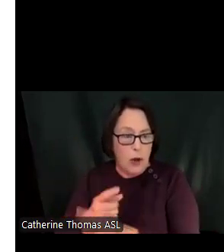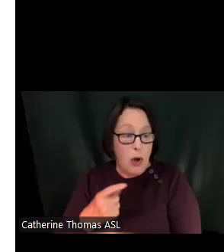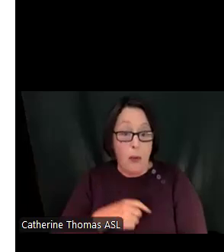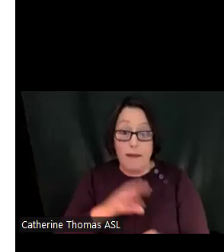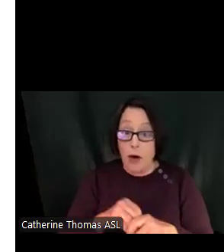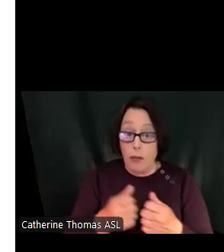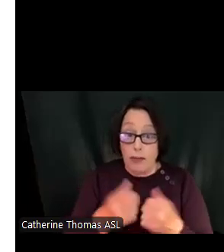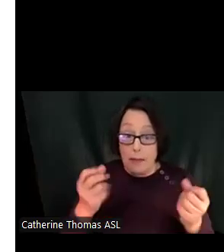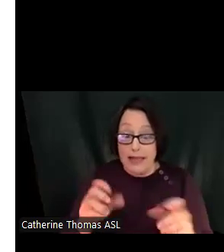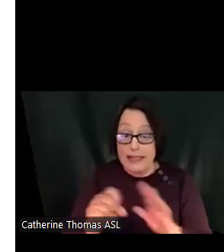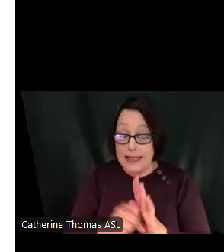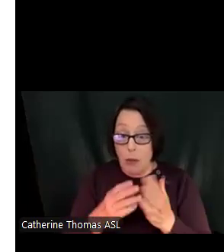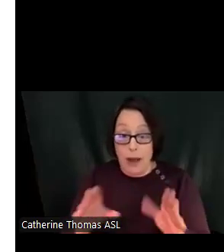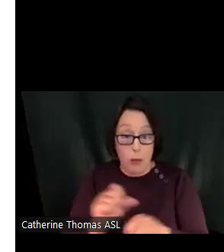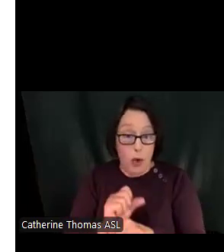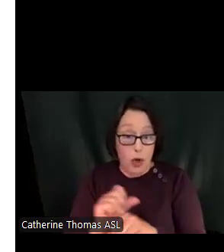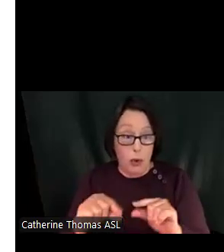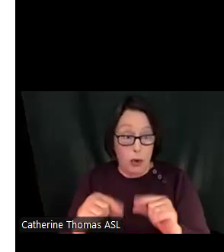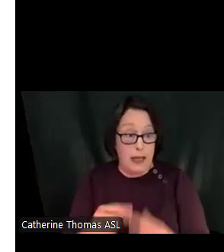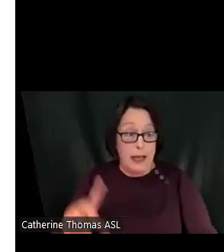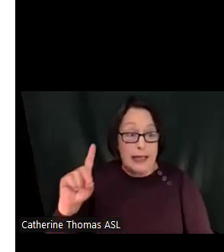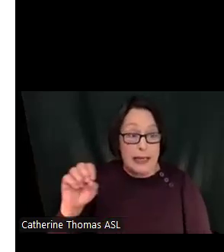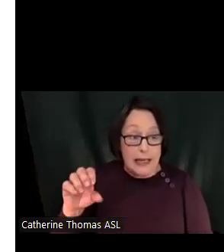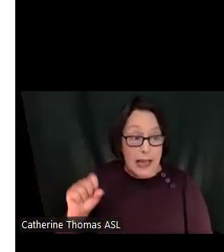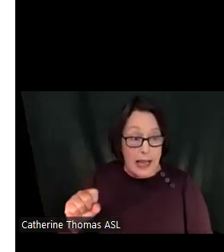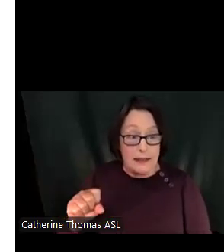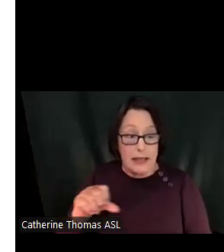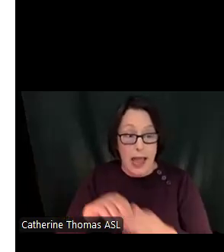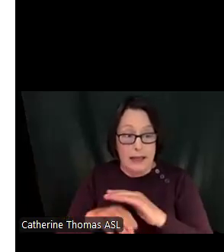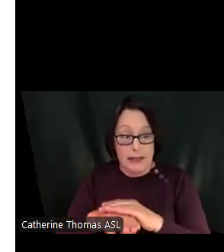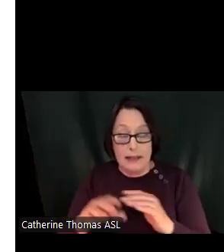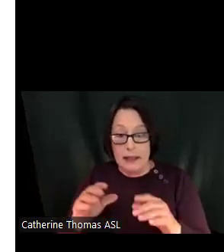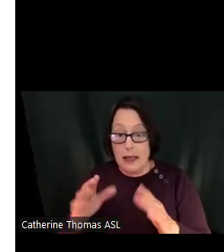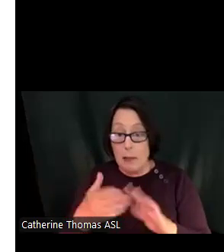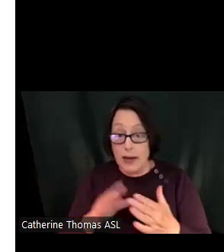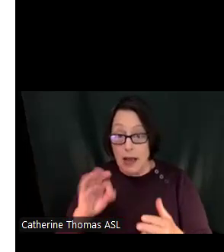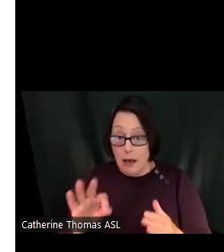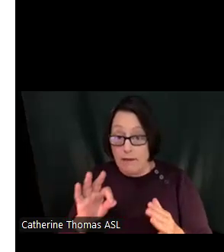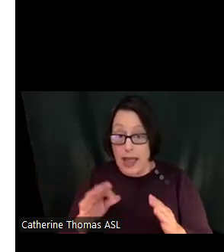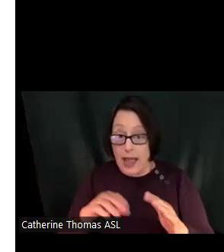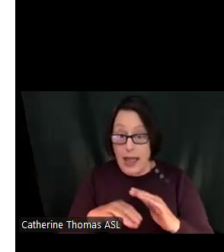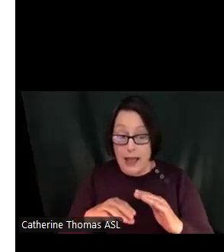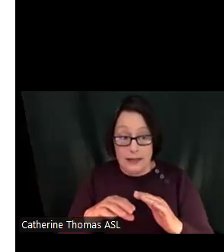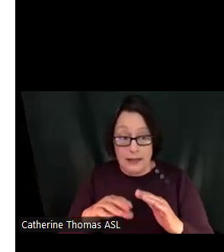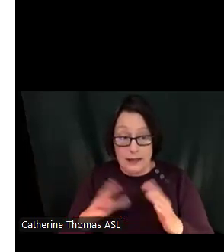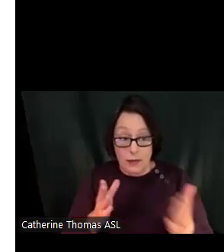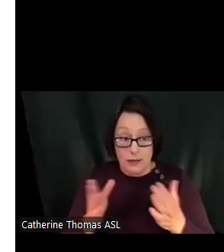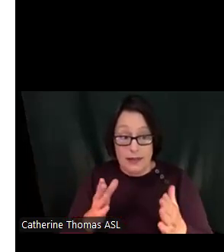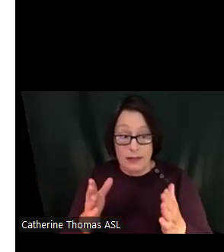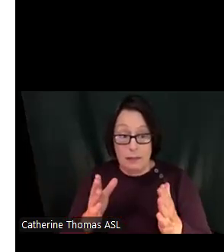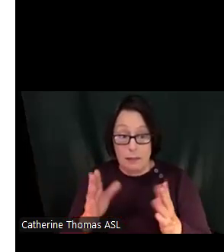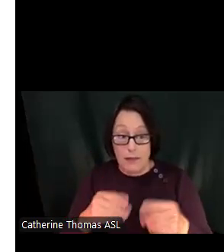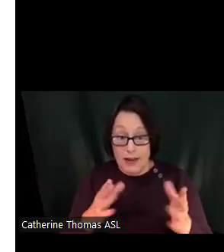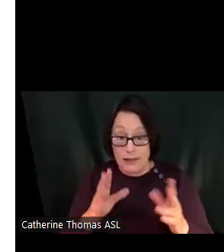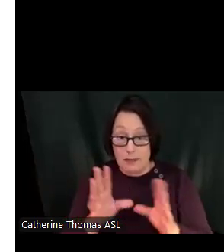groups, including the DES Language Access Community of Practice and Purchasers meetings, and the